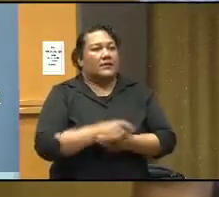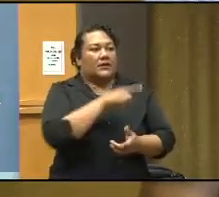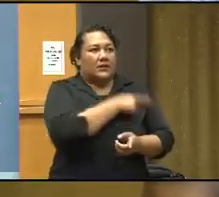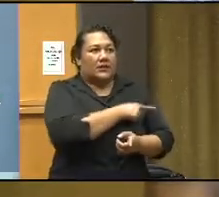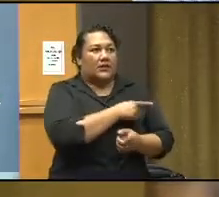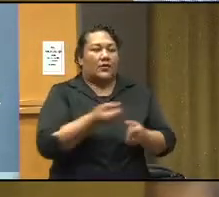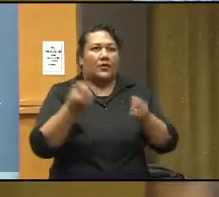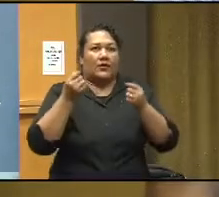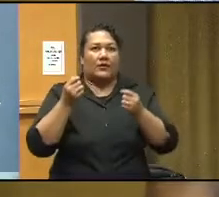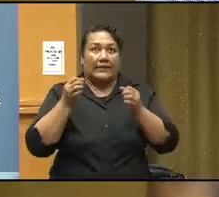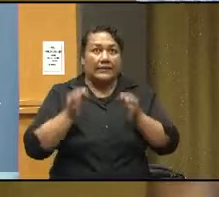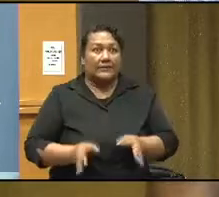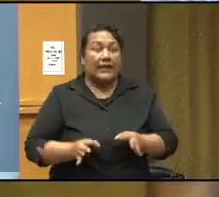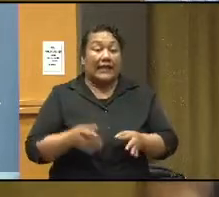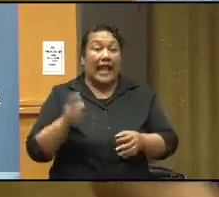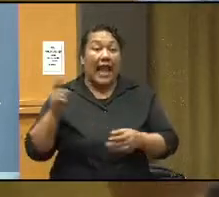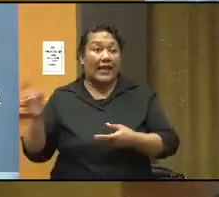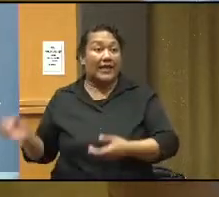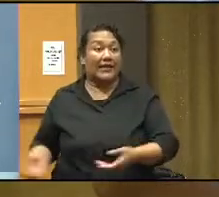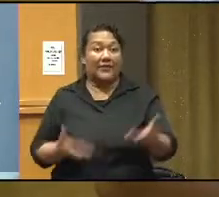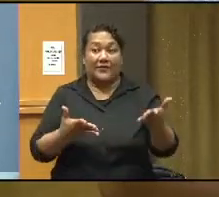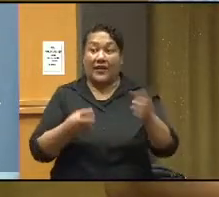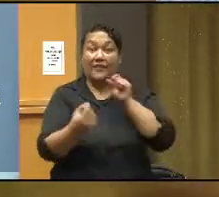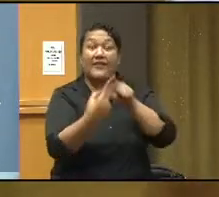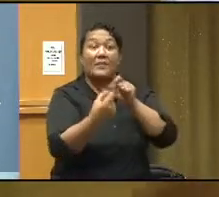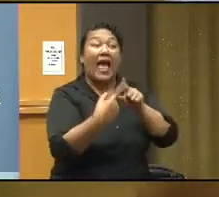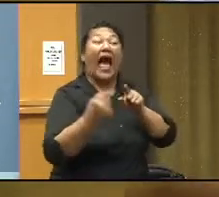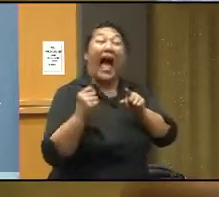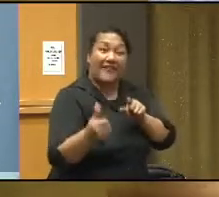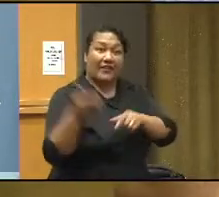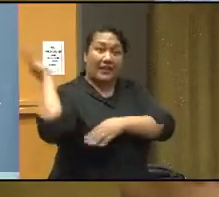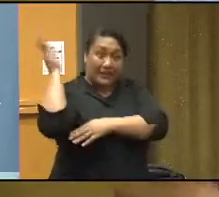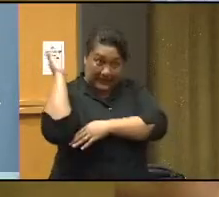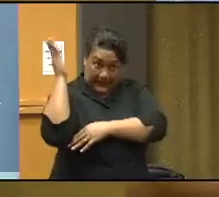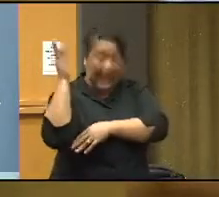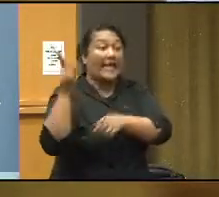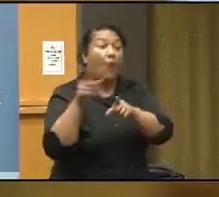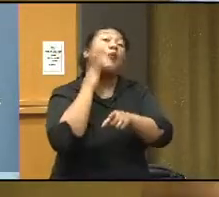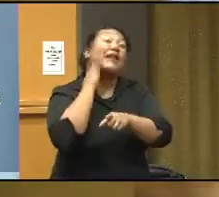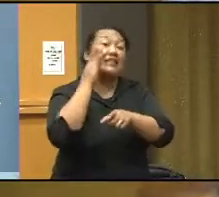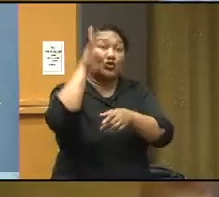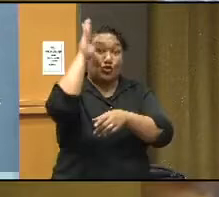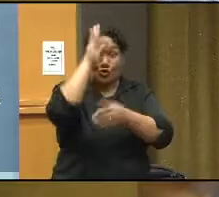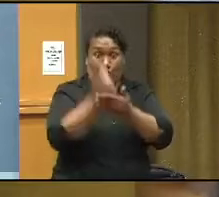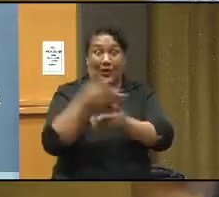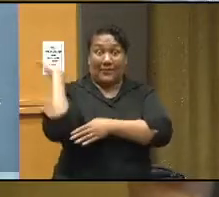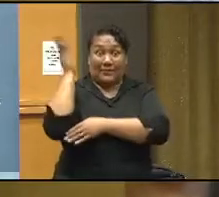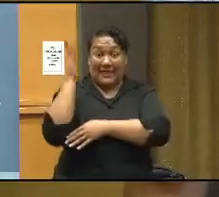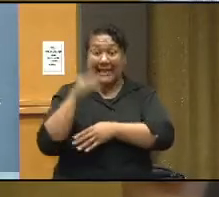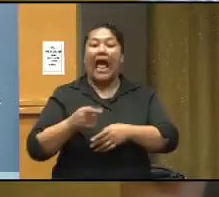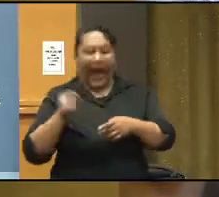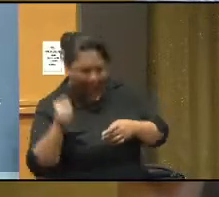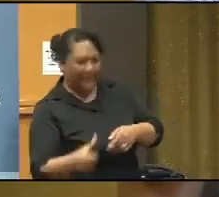give the feedback immediately after the presentation. It's fresh in my mind. I write the comments down. What were the, the good strengths